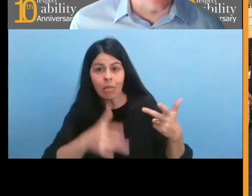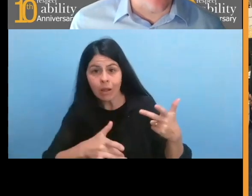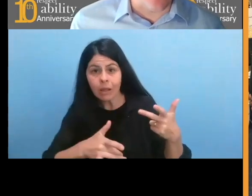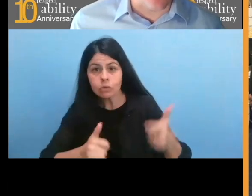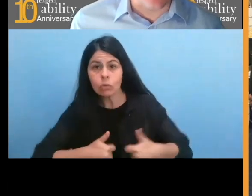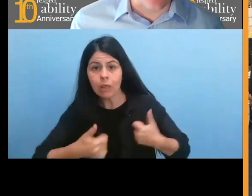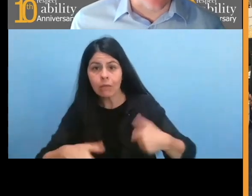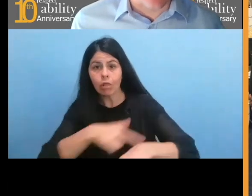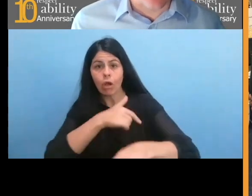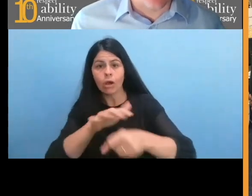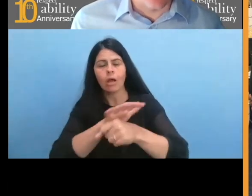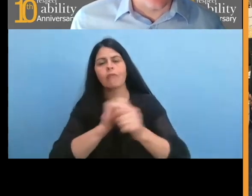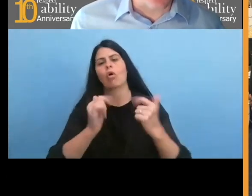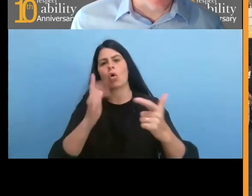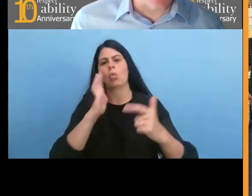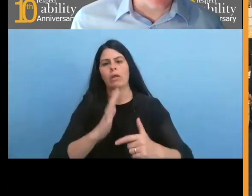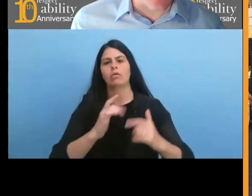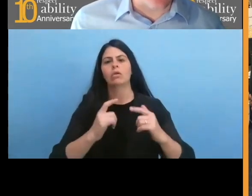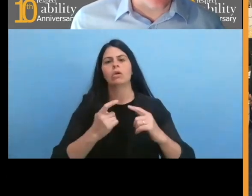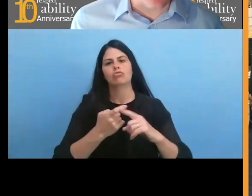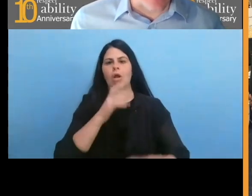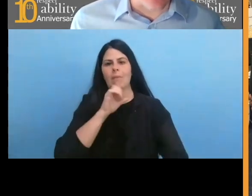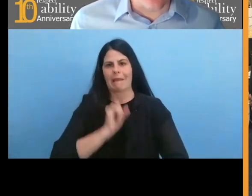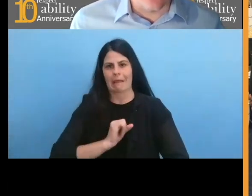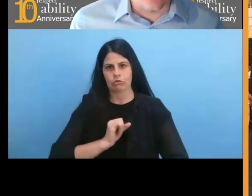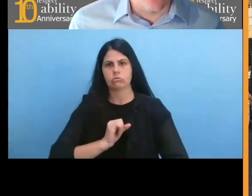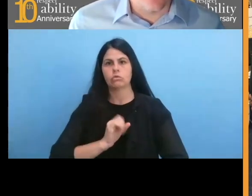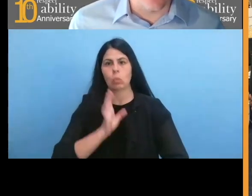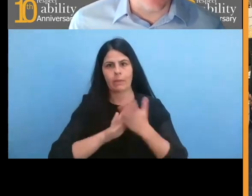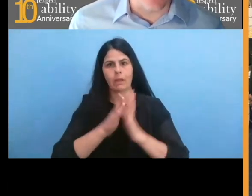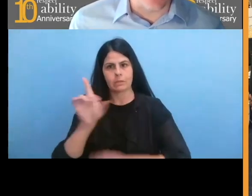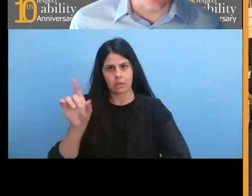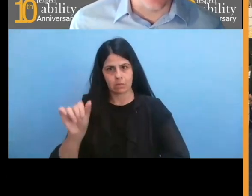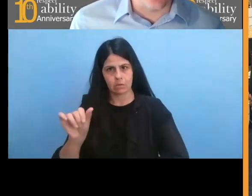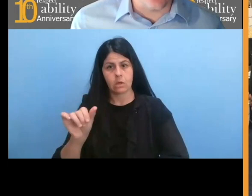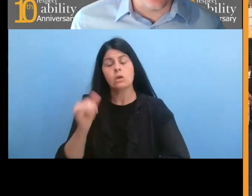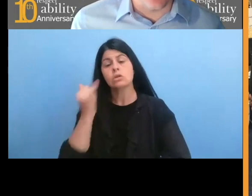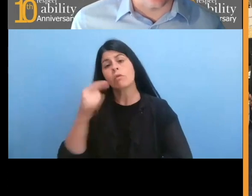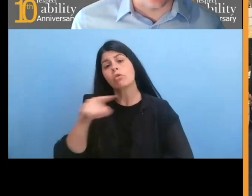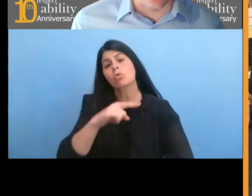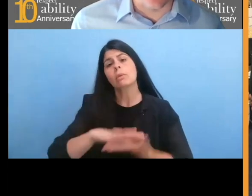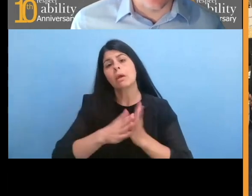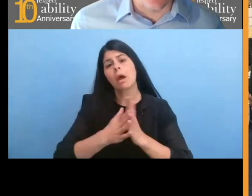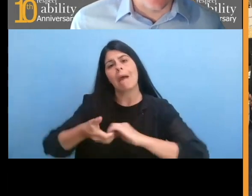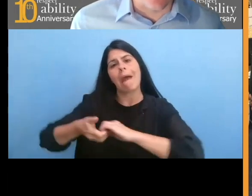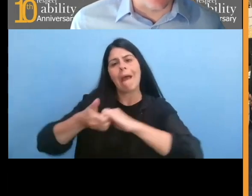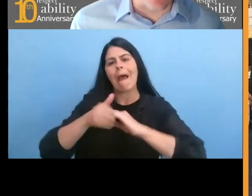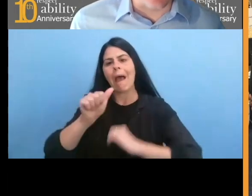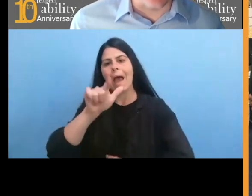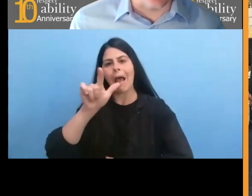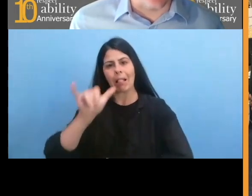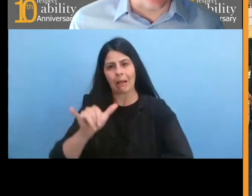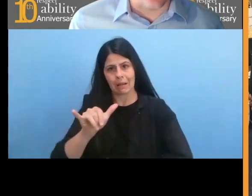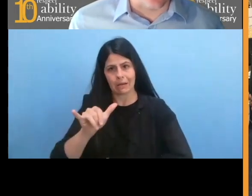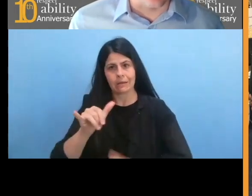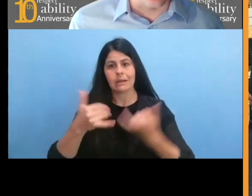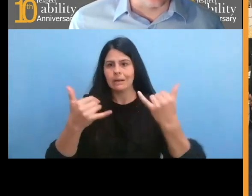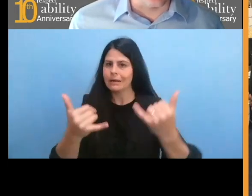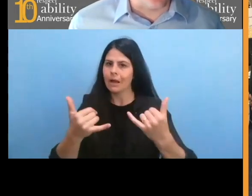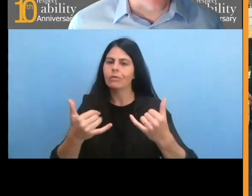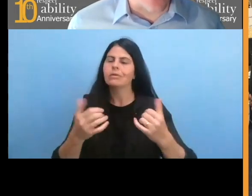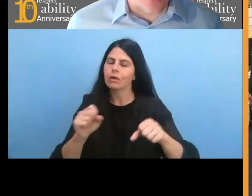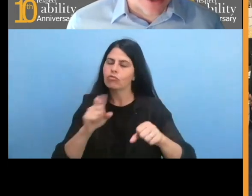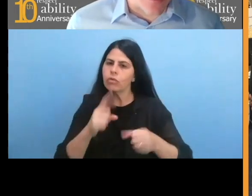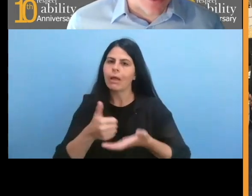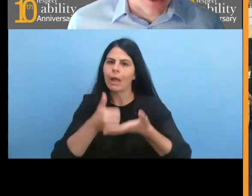disability from advanced age. So becoming an ally now can make a huge difference in making sure that if you